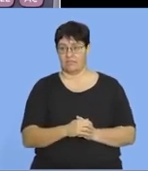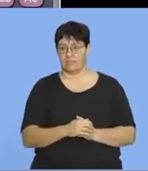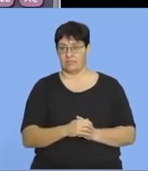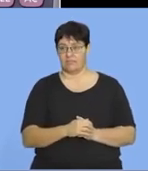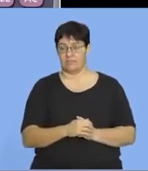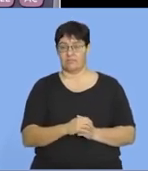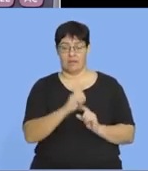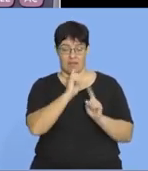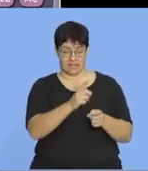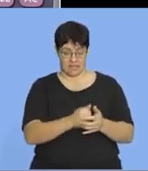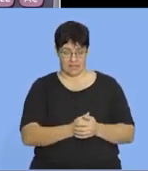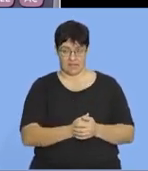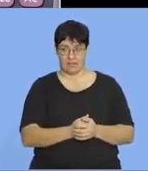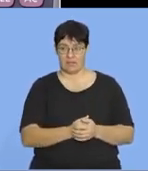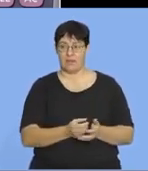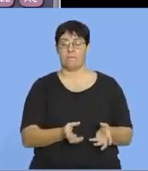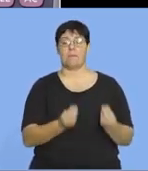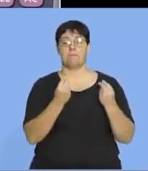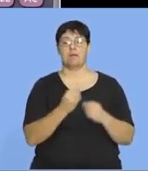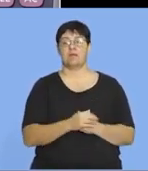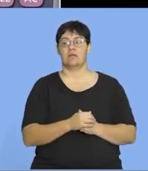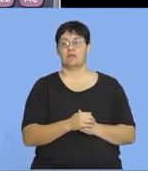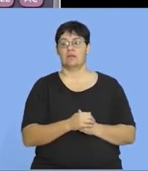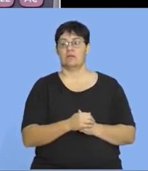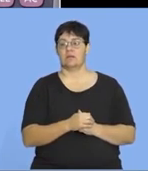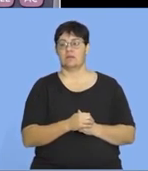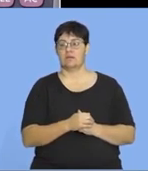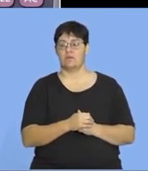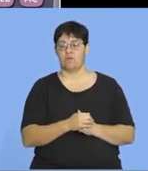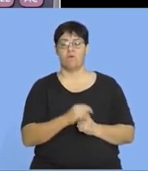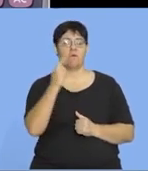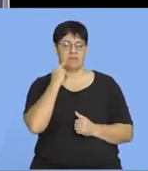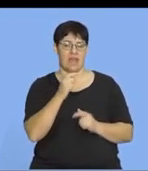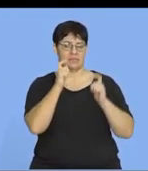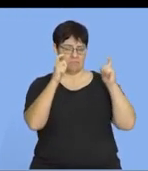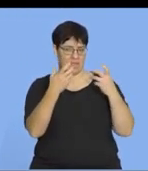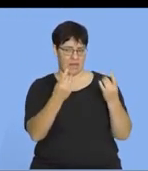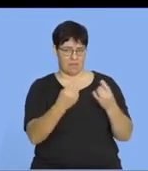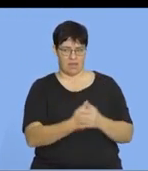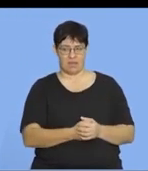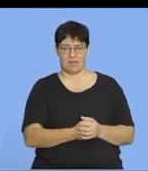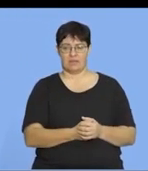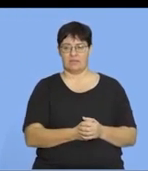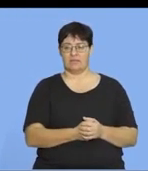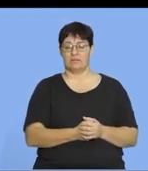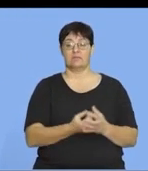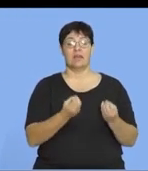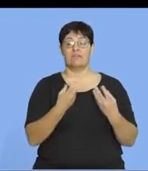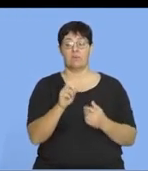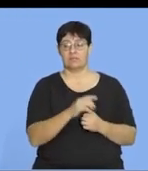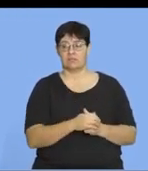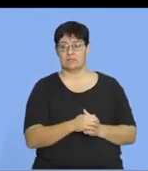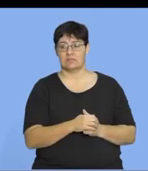Square root my answer, and I get, we get a nice big number. So here we go, and this gives me,